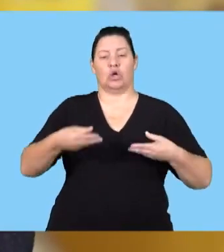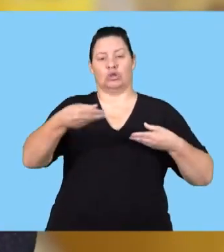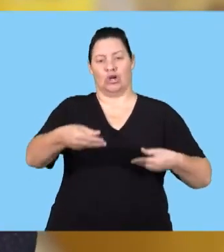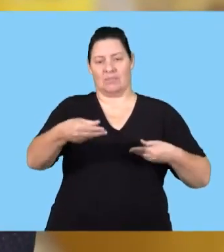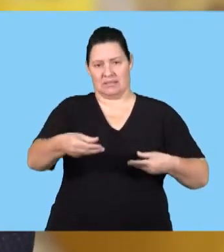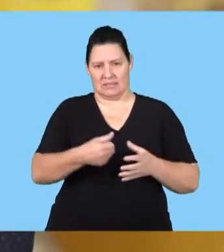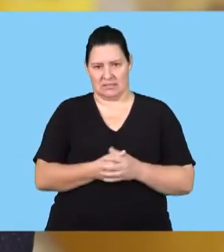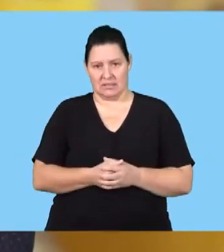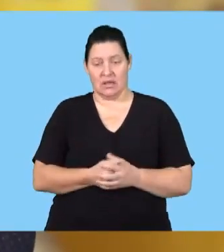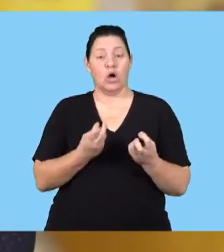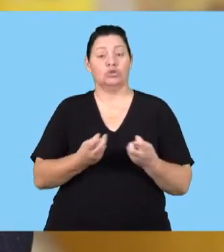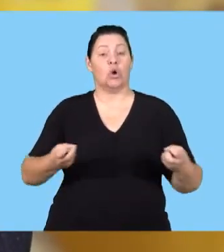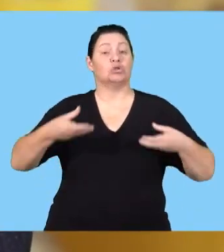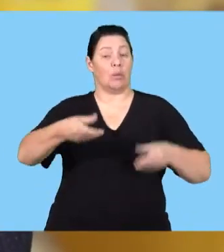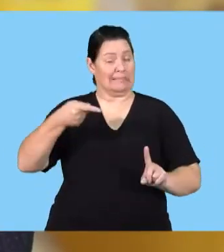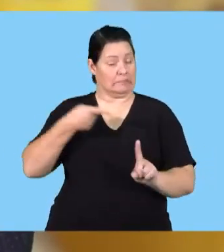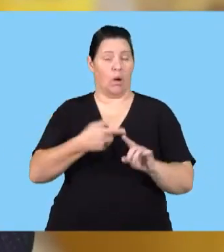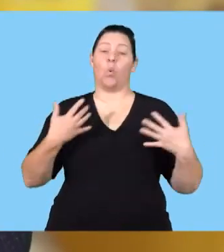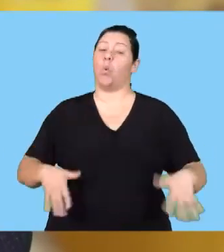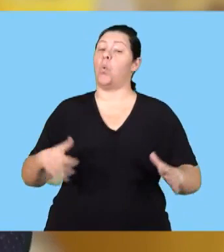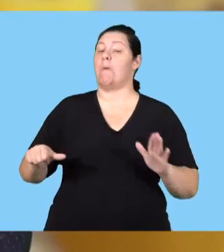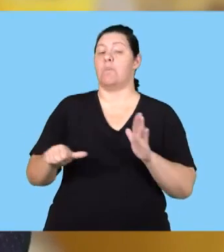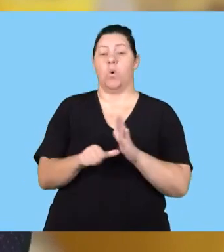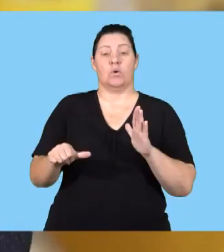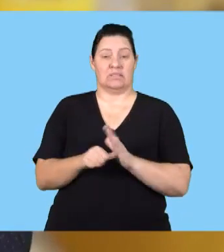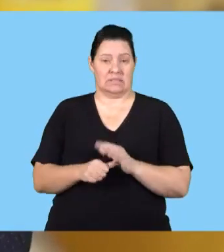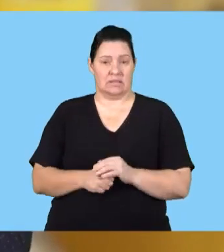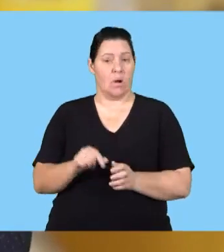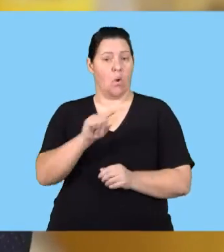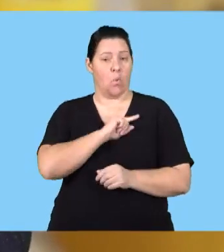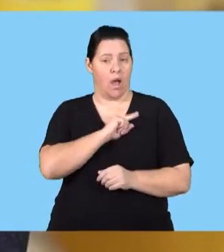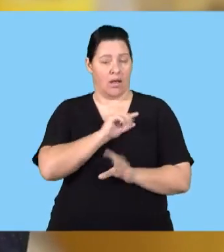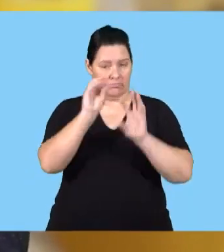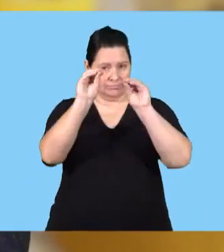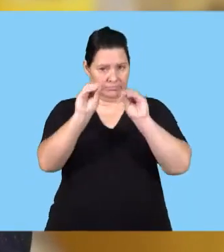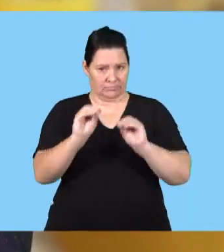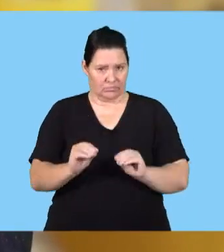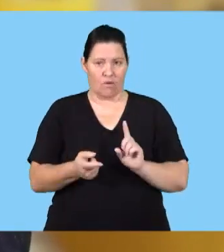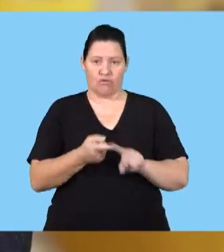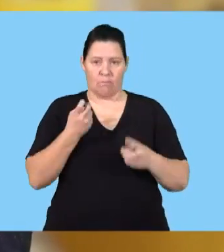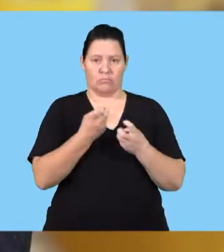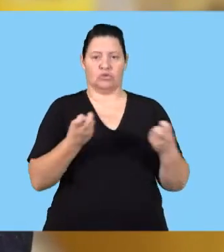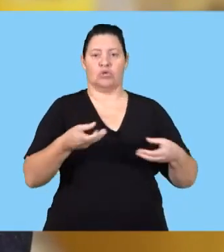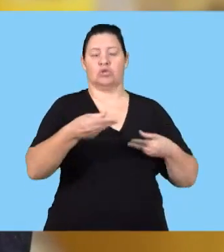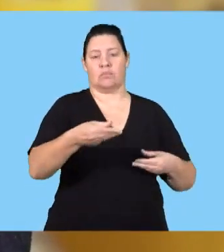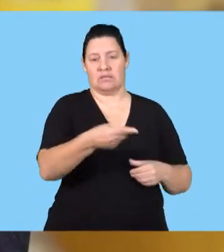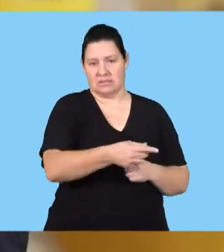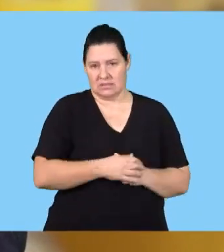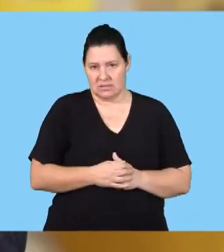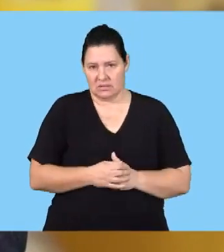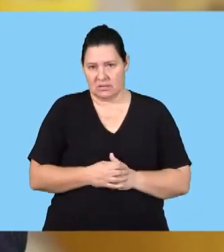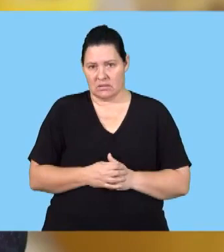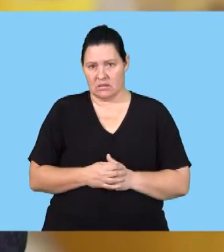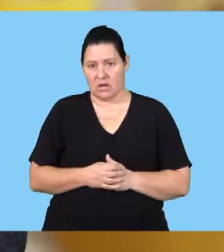source documents. Remember, source documents are very important in accounting because we record transactions from our source